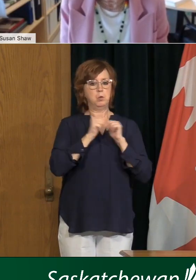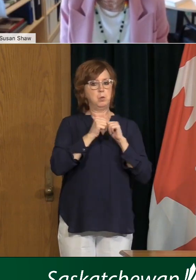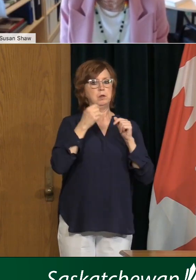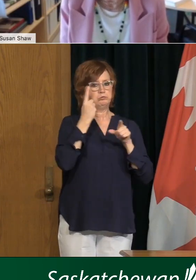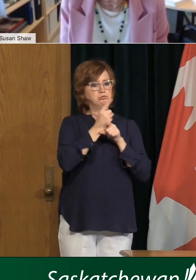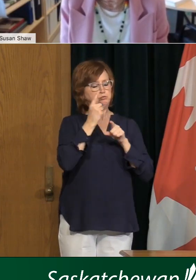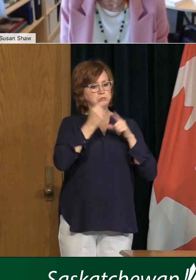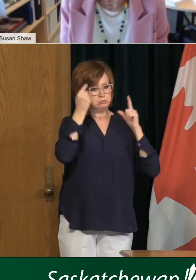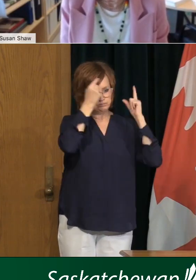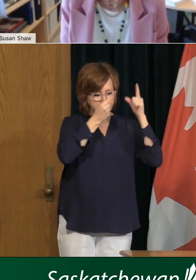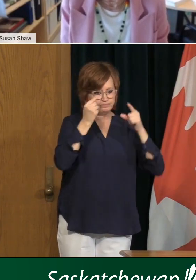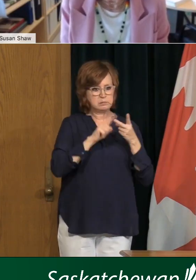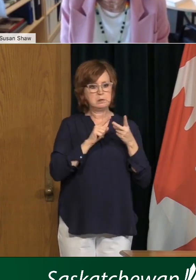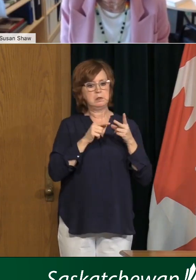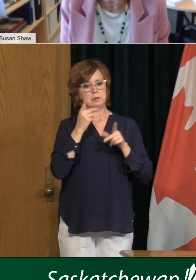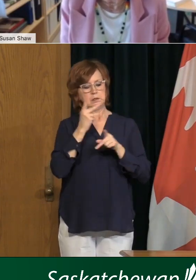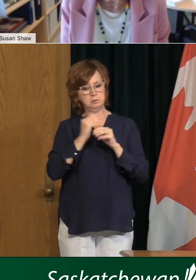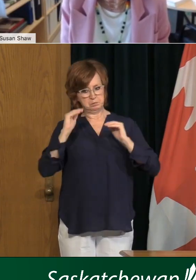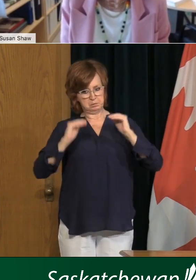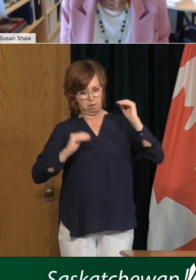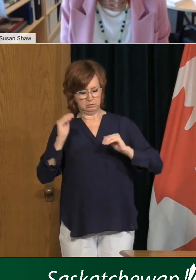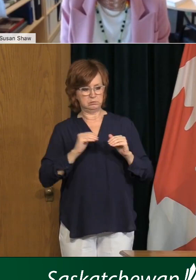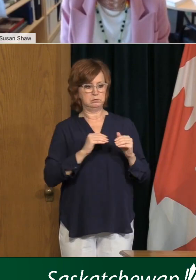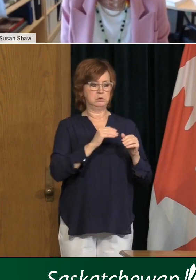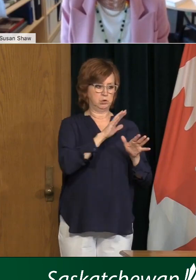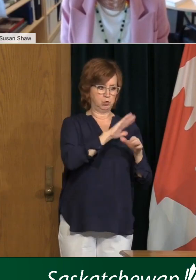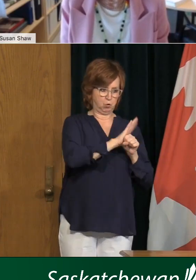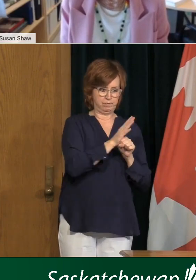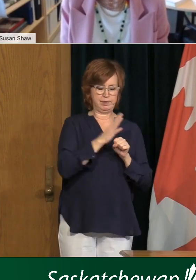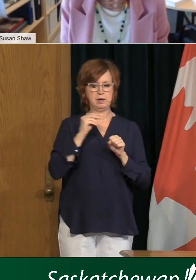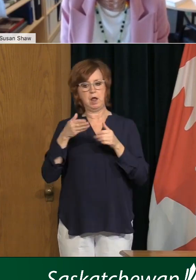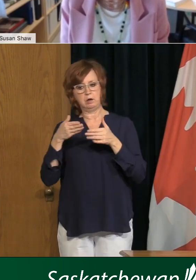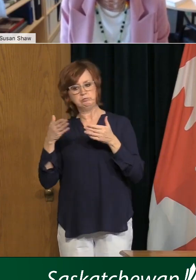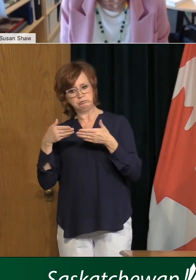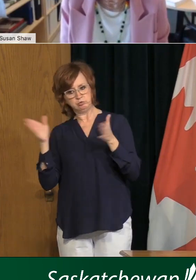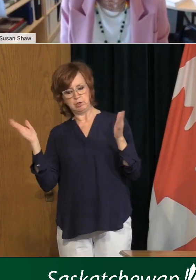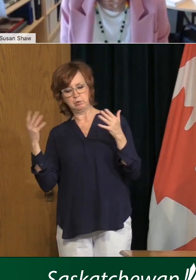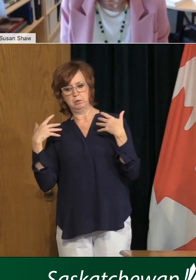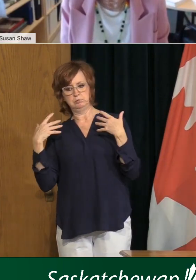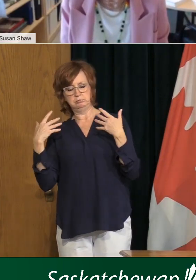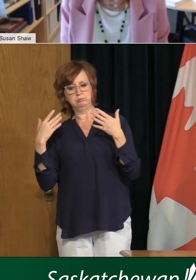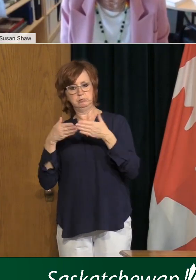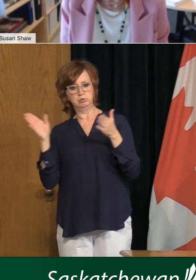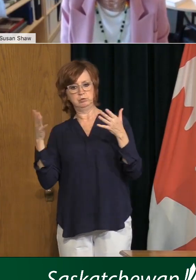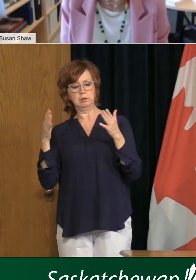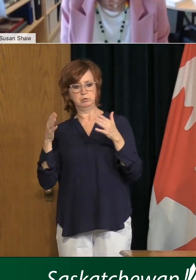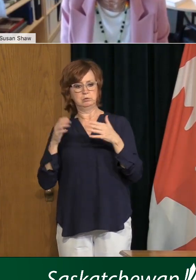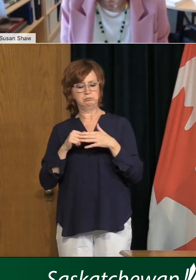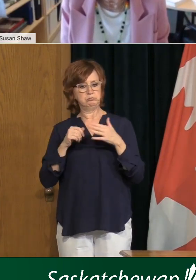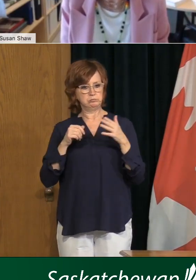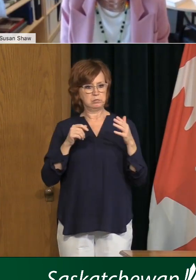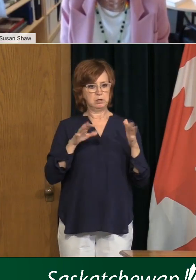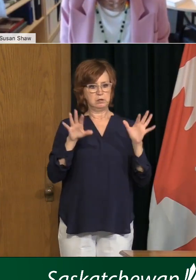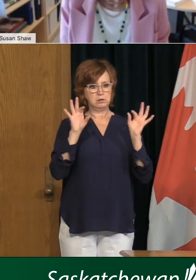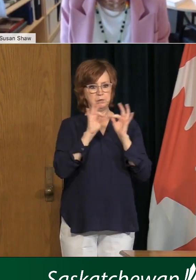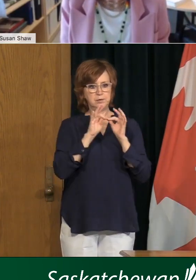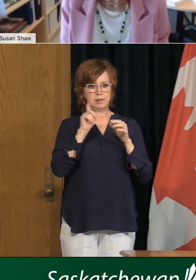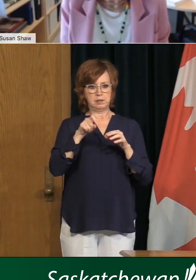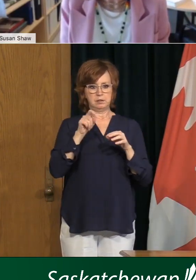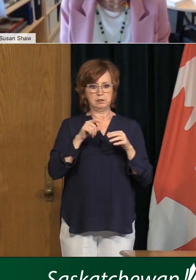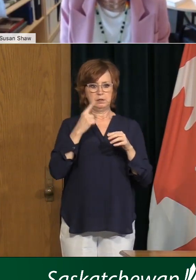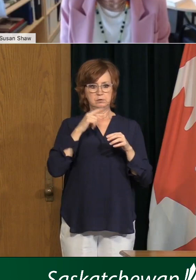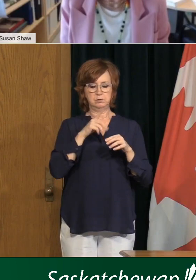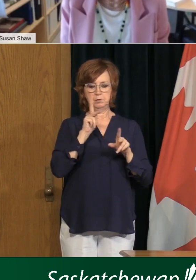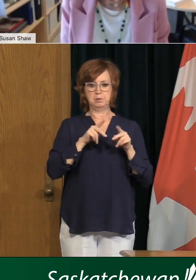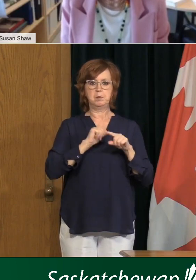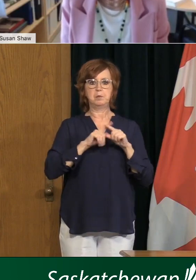maintain a balance between providing care to all people while ensuring that the needs of our COVID-19 patients are met. I